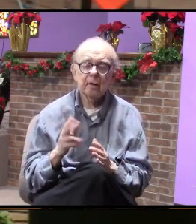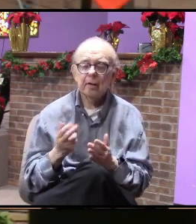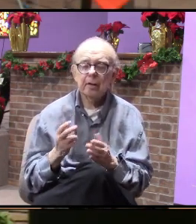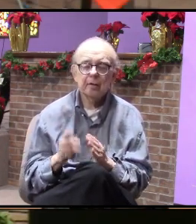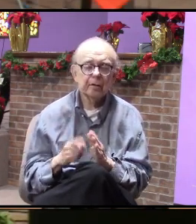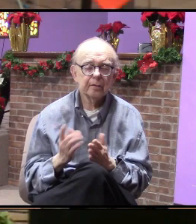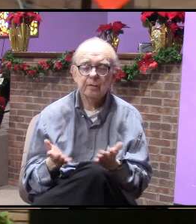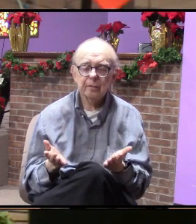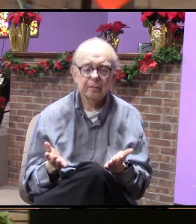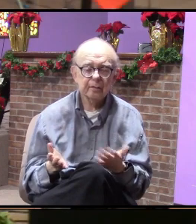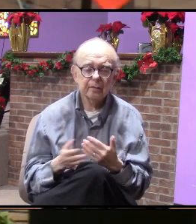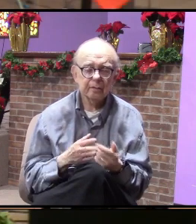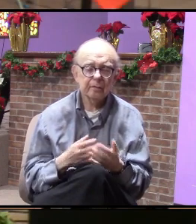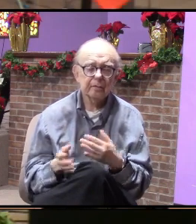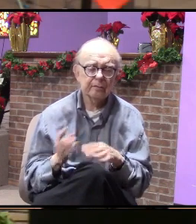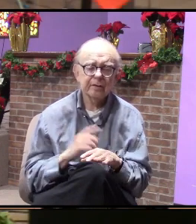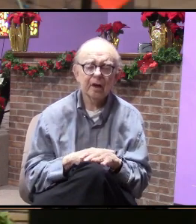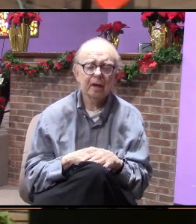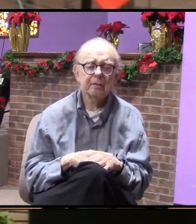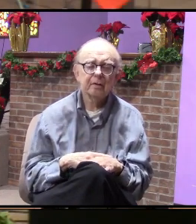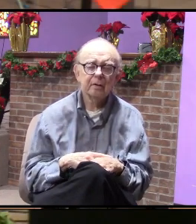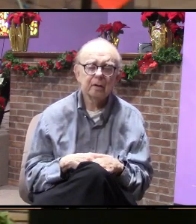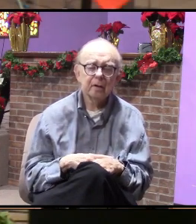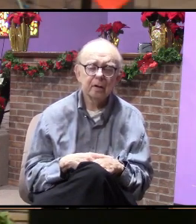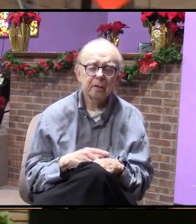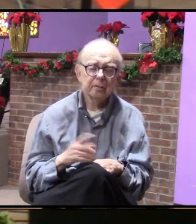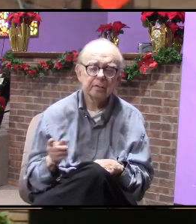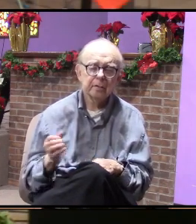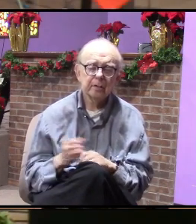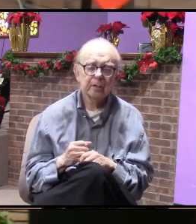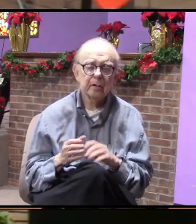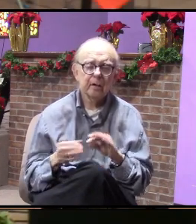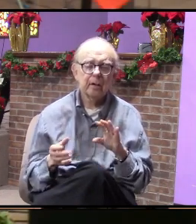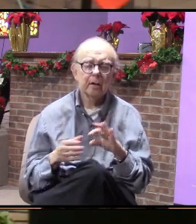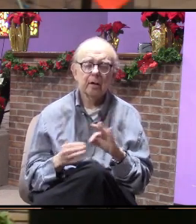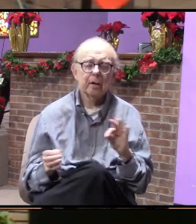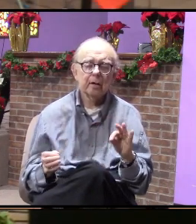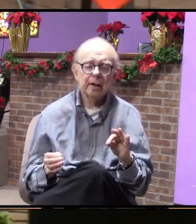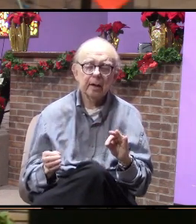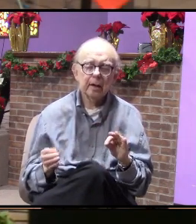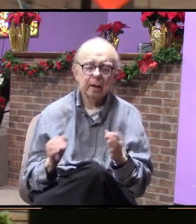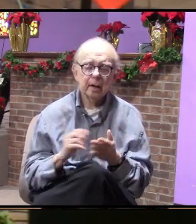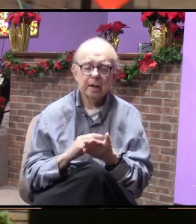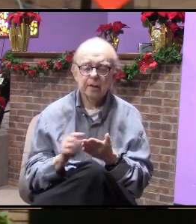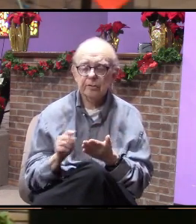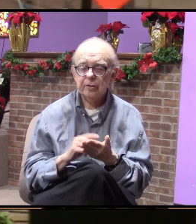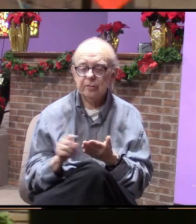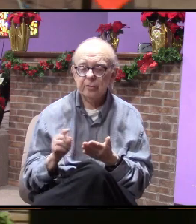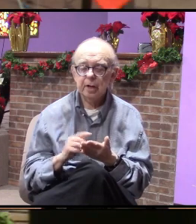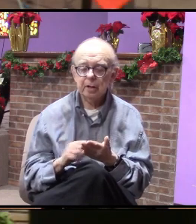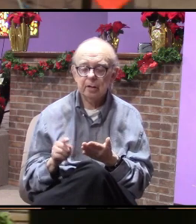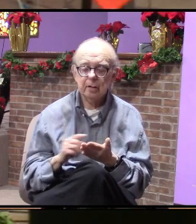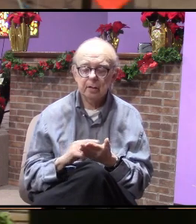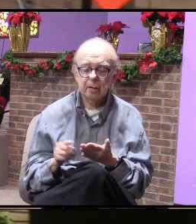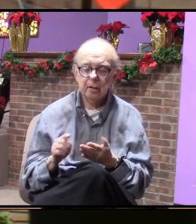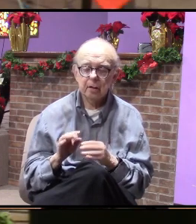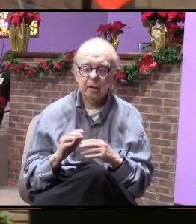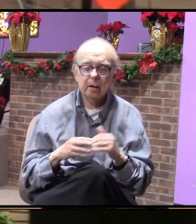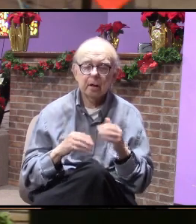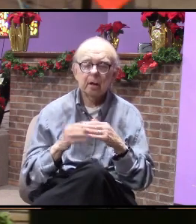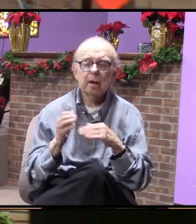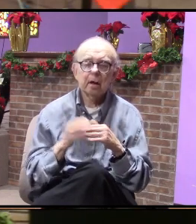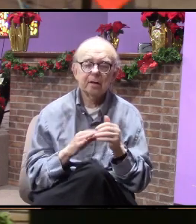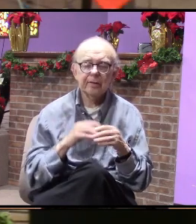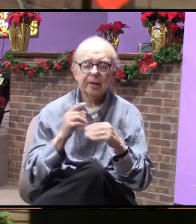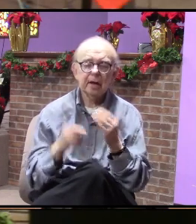or 17 weeks or whatever that they're doing it. They've got a storyline that each week is building to the climax